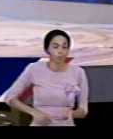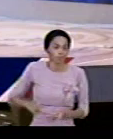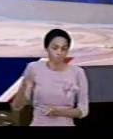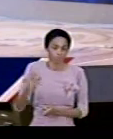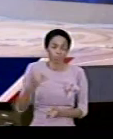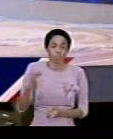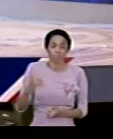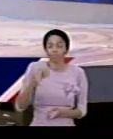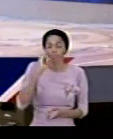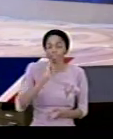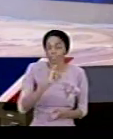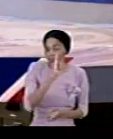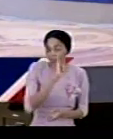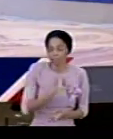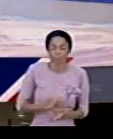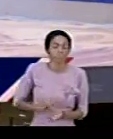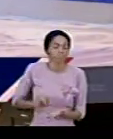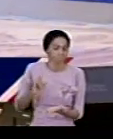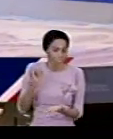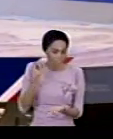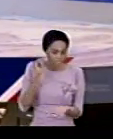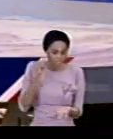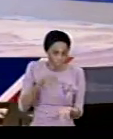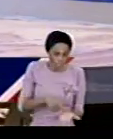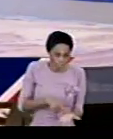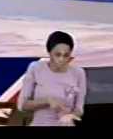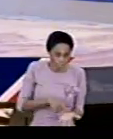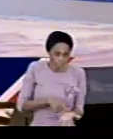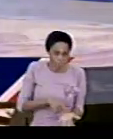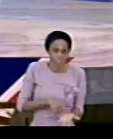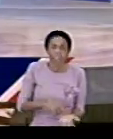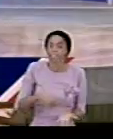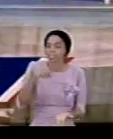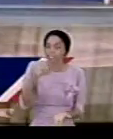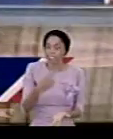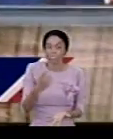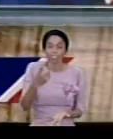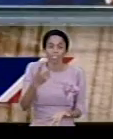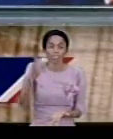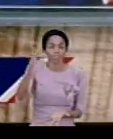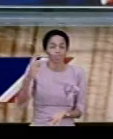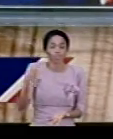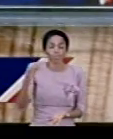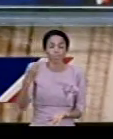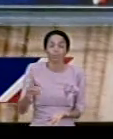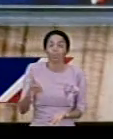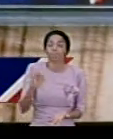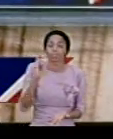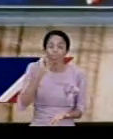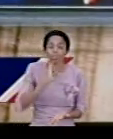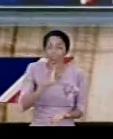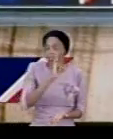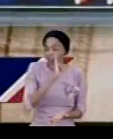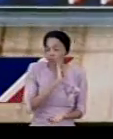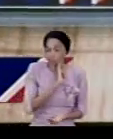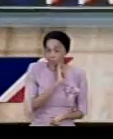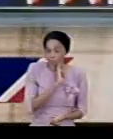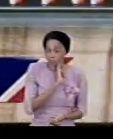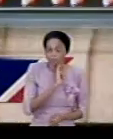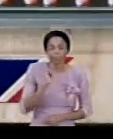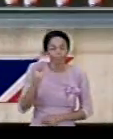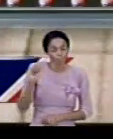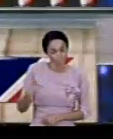Israel, thus says the Lord God of Israel.